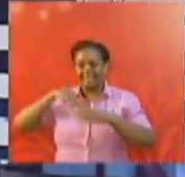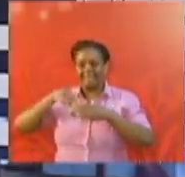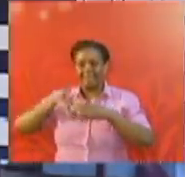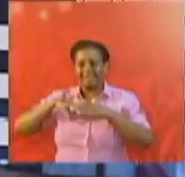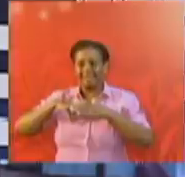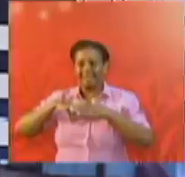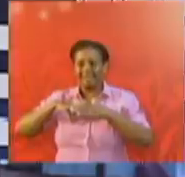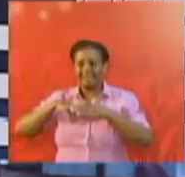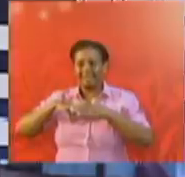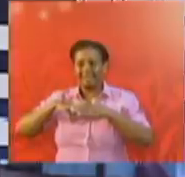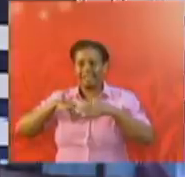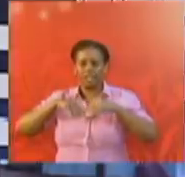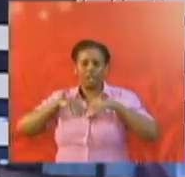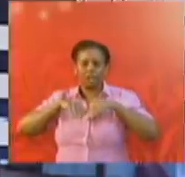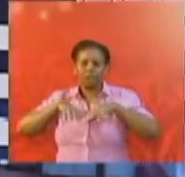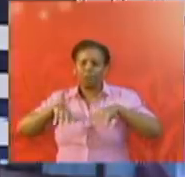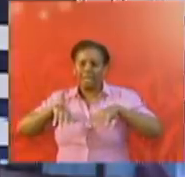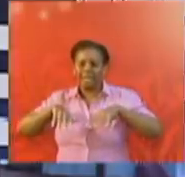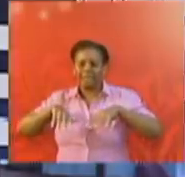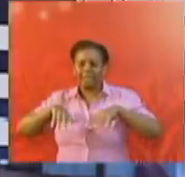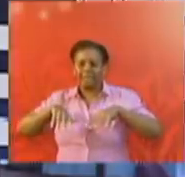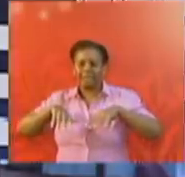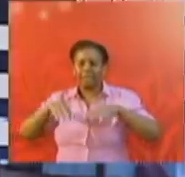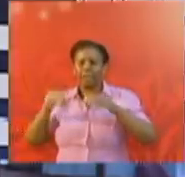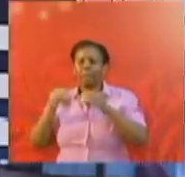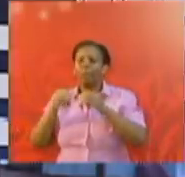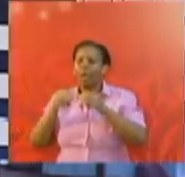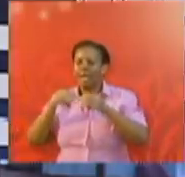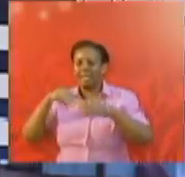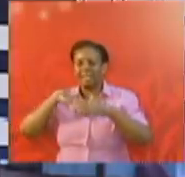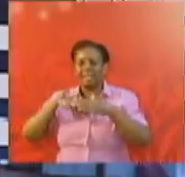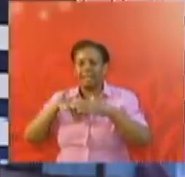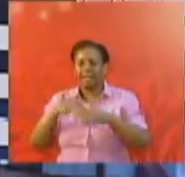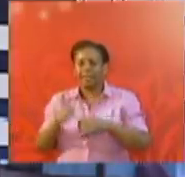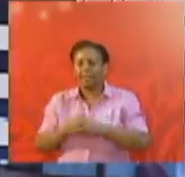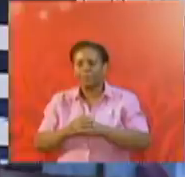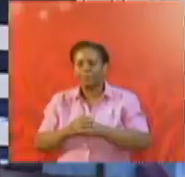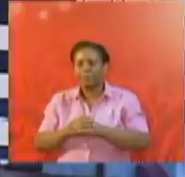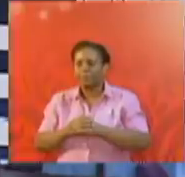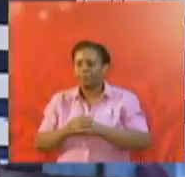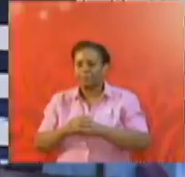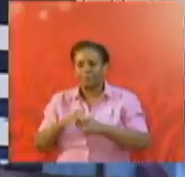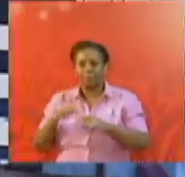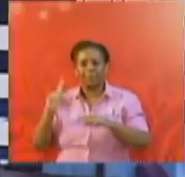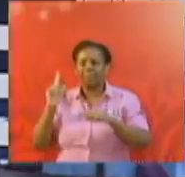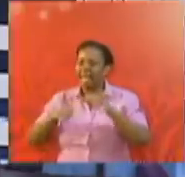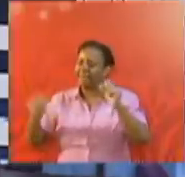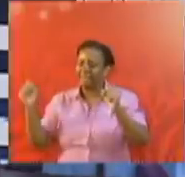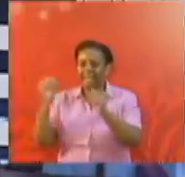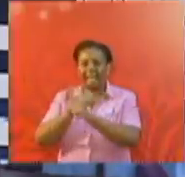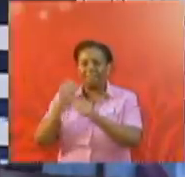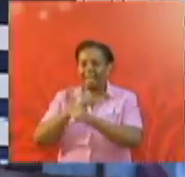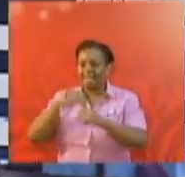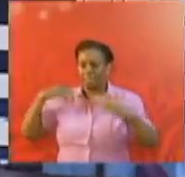it's causing this fluid to be overloaded, but it also reduces your ability to fight other infections, and you also get other